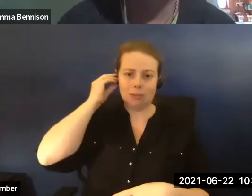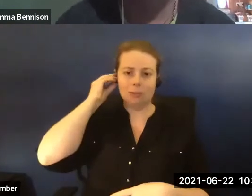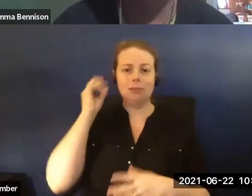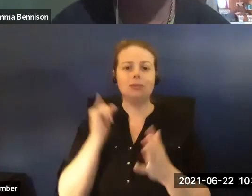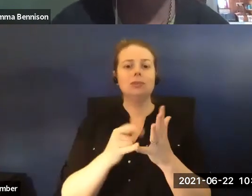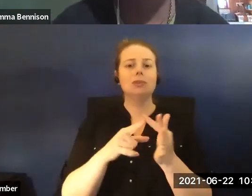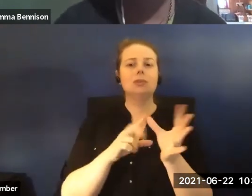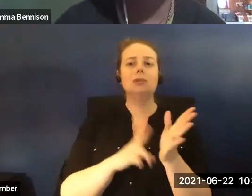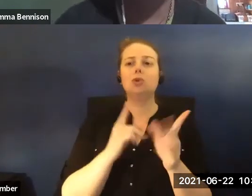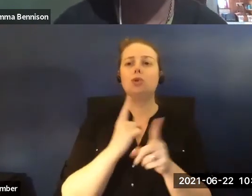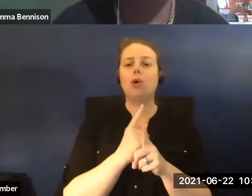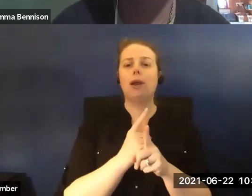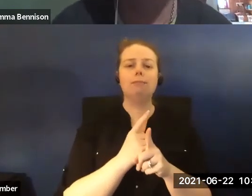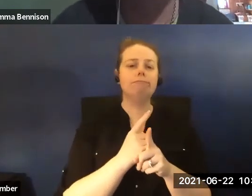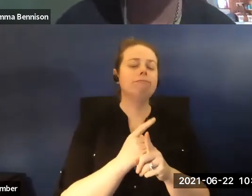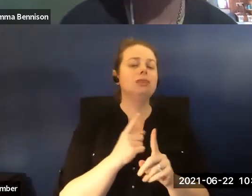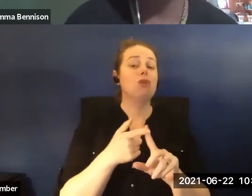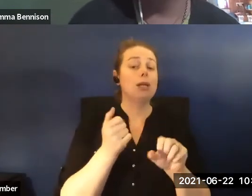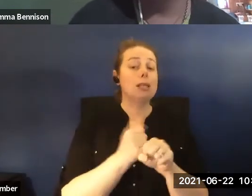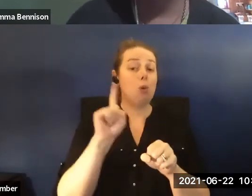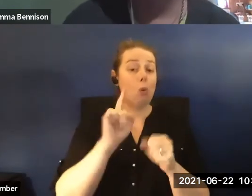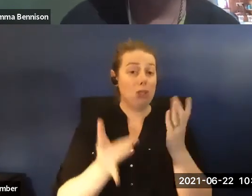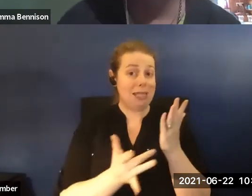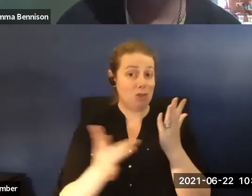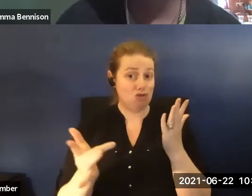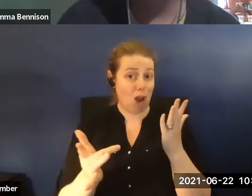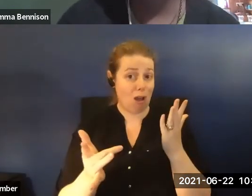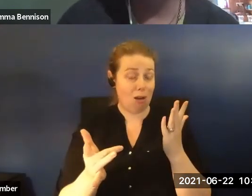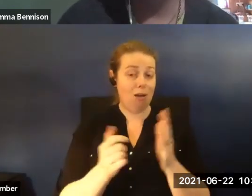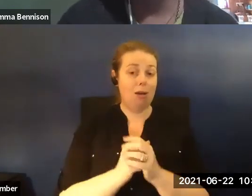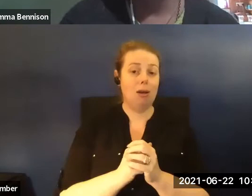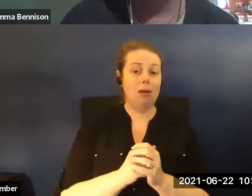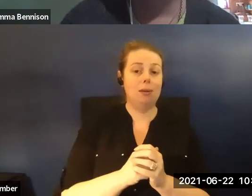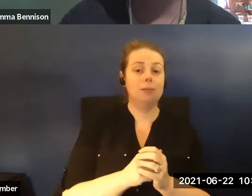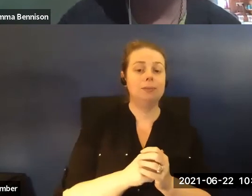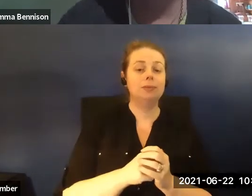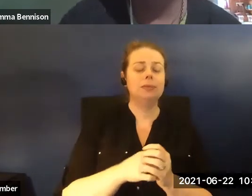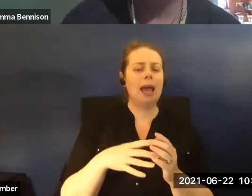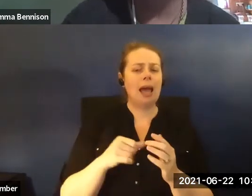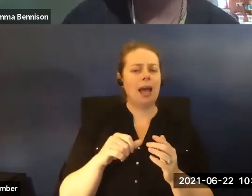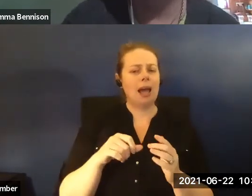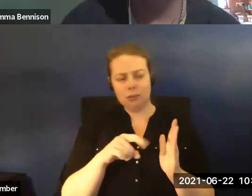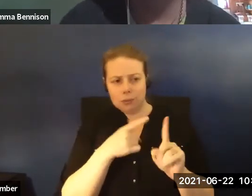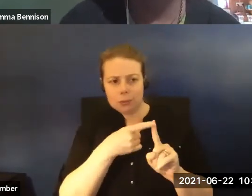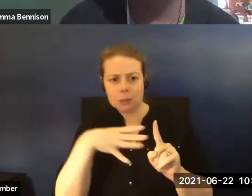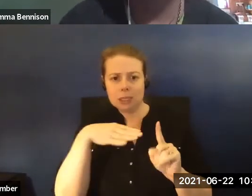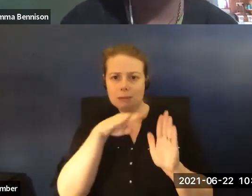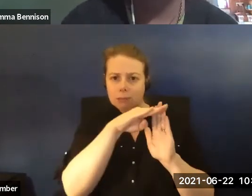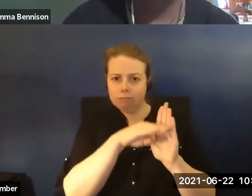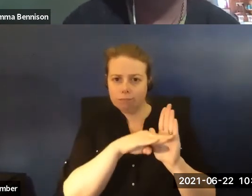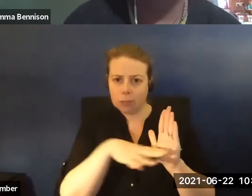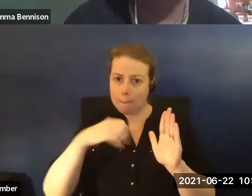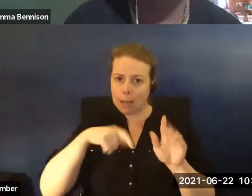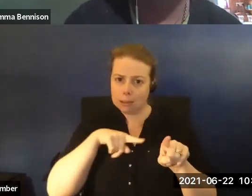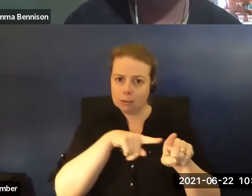Well, I'm going to use Telstra as an example because part of Telstra, which I didn't mention in the panel, there is a certain regulation that we have to adhere to ensure our products